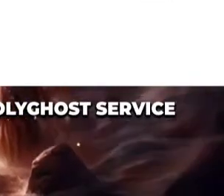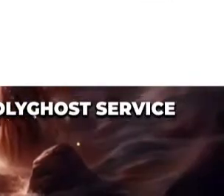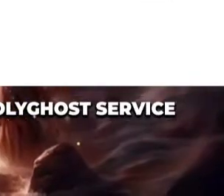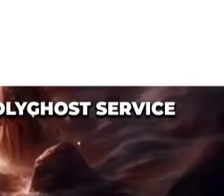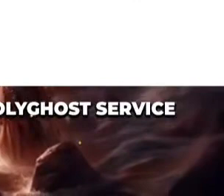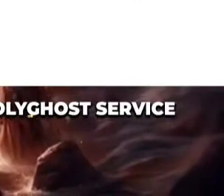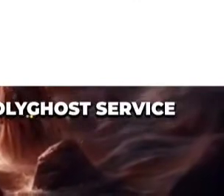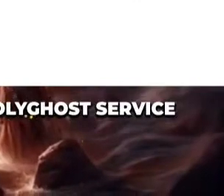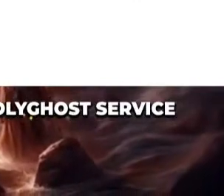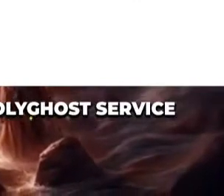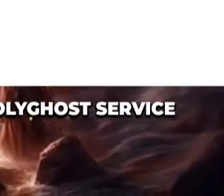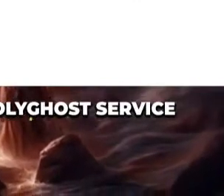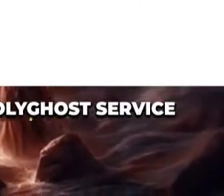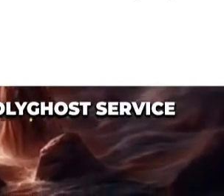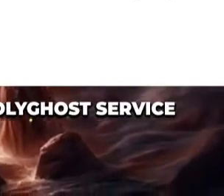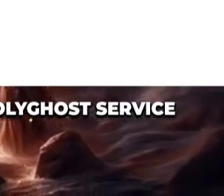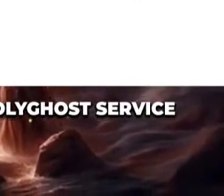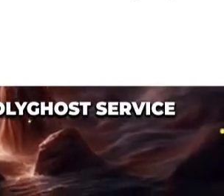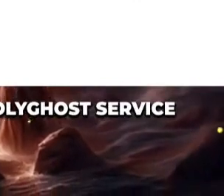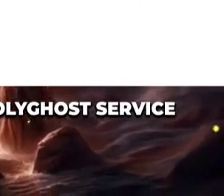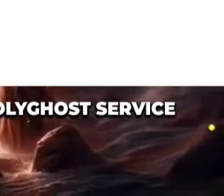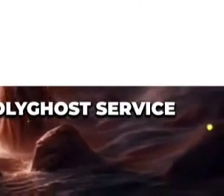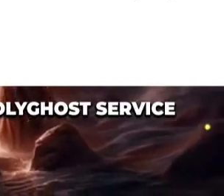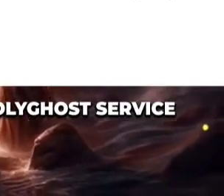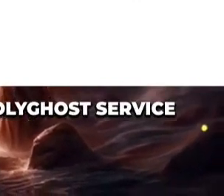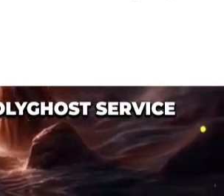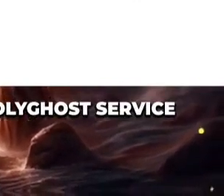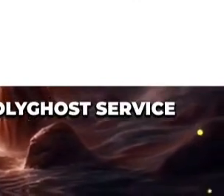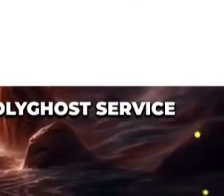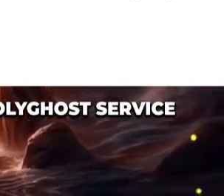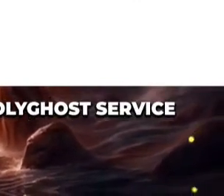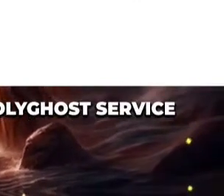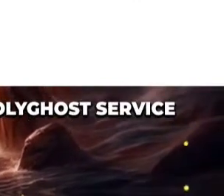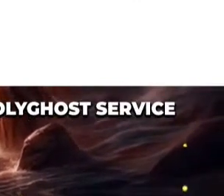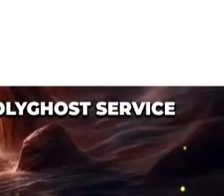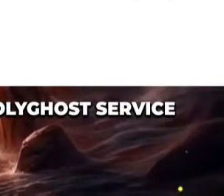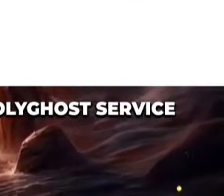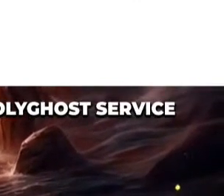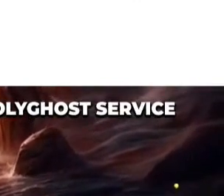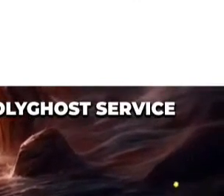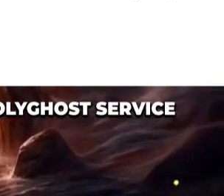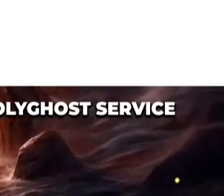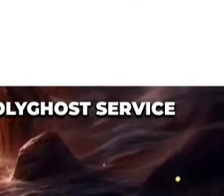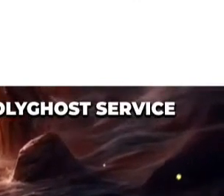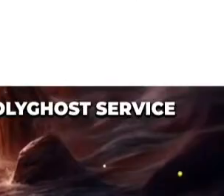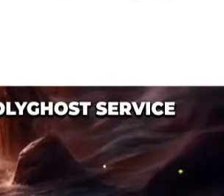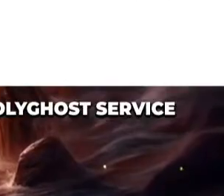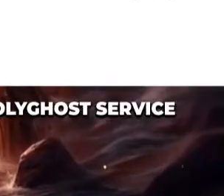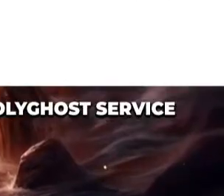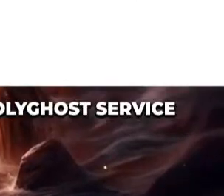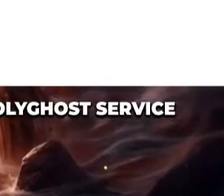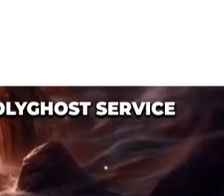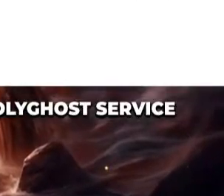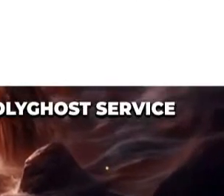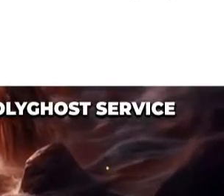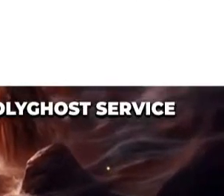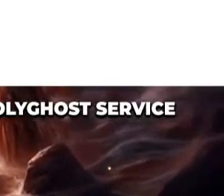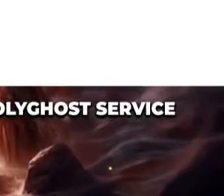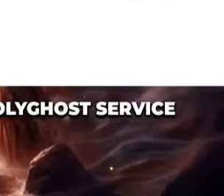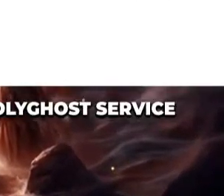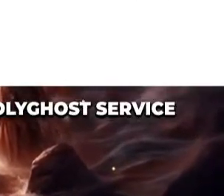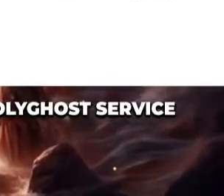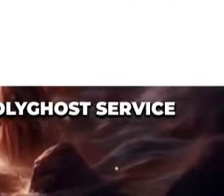He said, but if you confess your sin and forsake them, he said, you will have